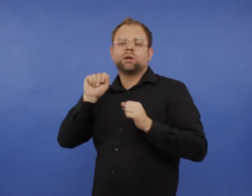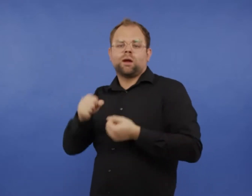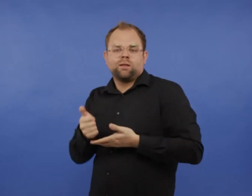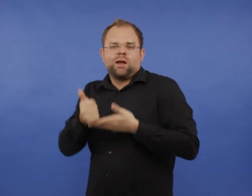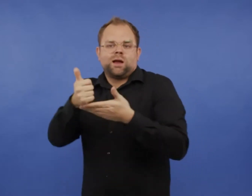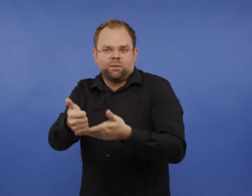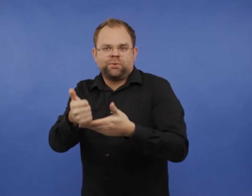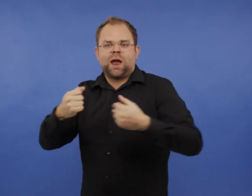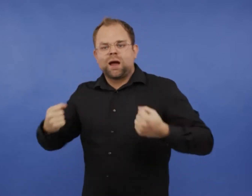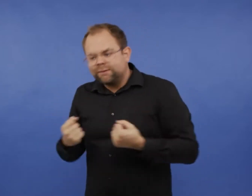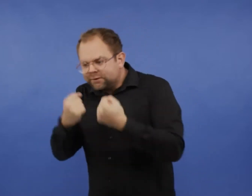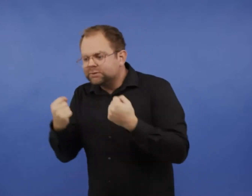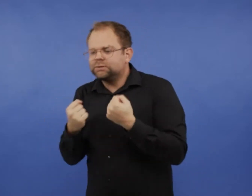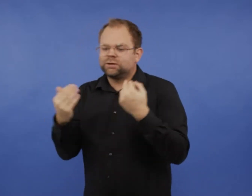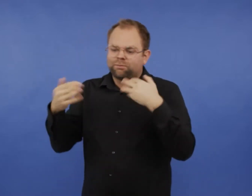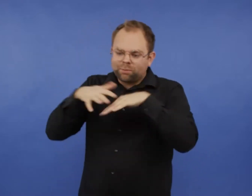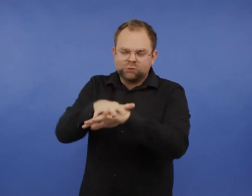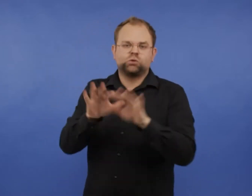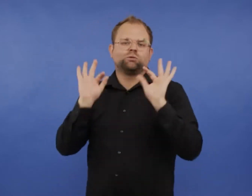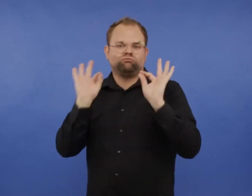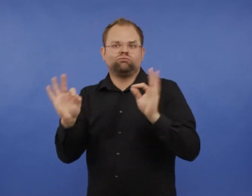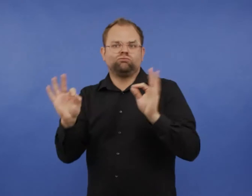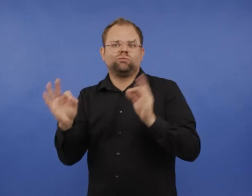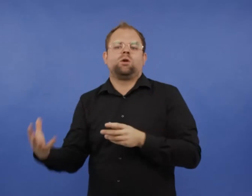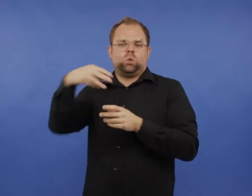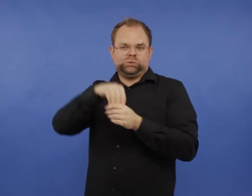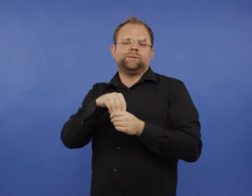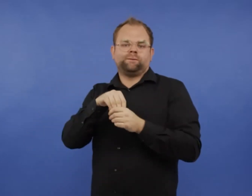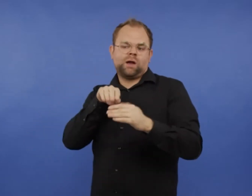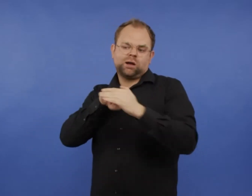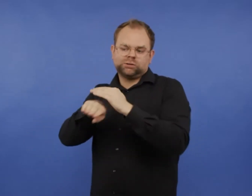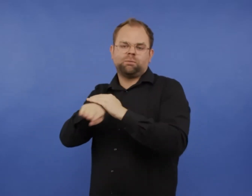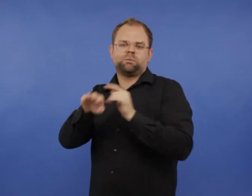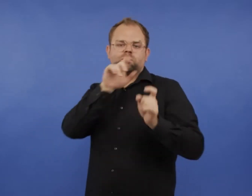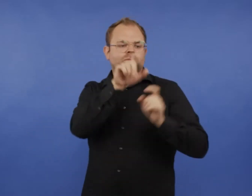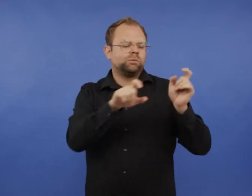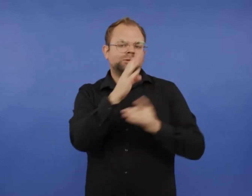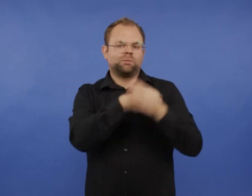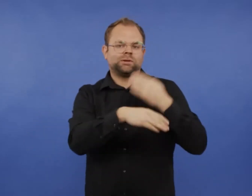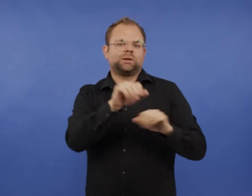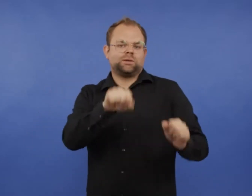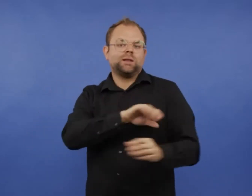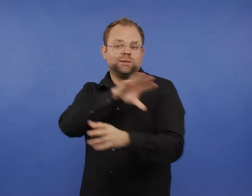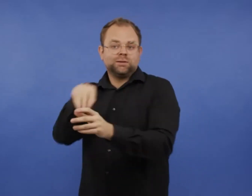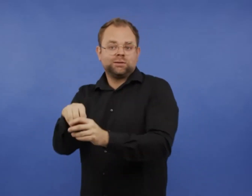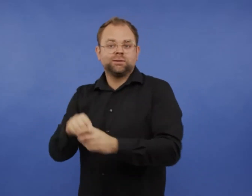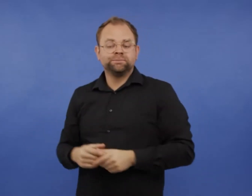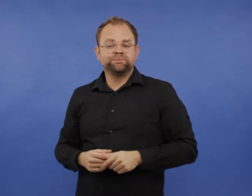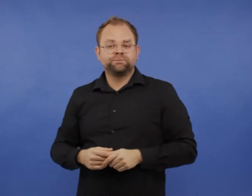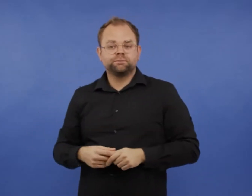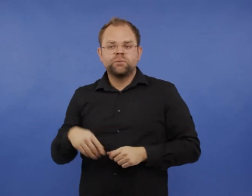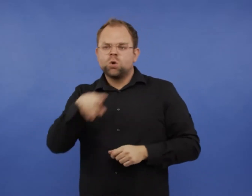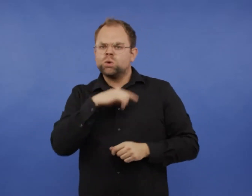evidence gathering. I was thinking today, listening to the meeting, that if we could have a survey in some of the militaries